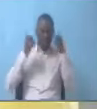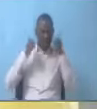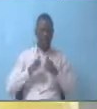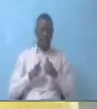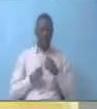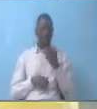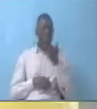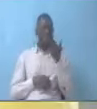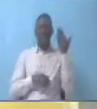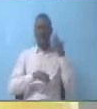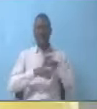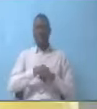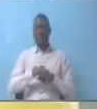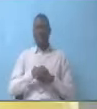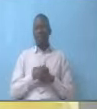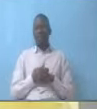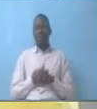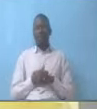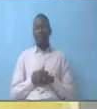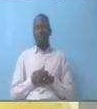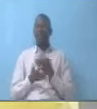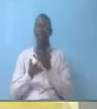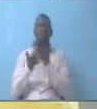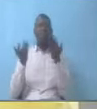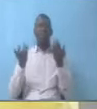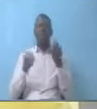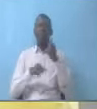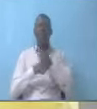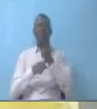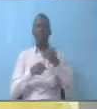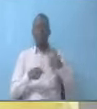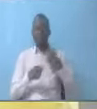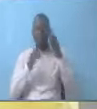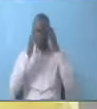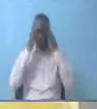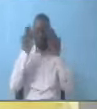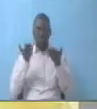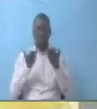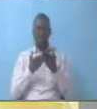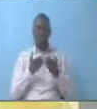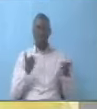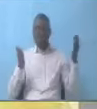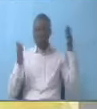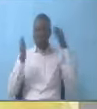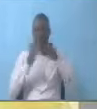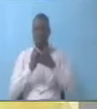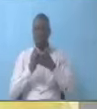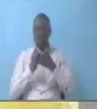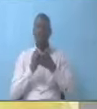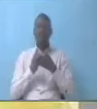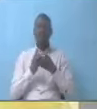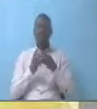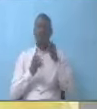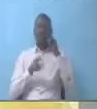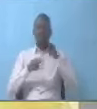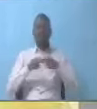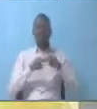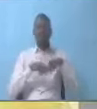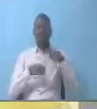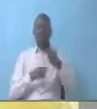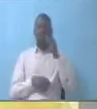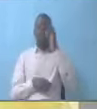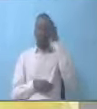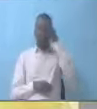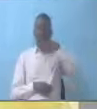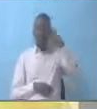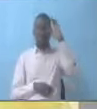the horrible ugliness of it, was not known to many Gambians. The vast majority of until the provisions of this, the sittings of this